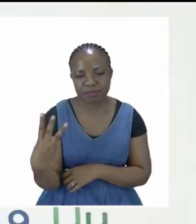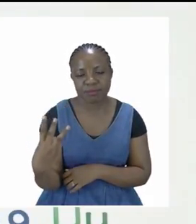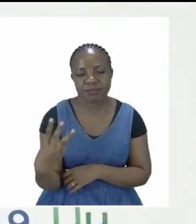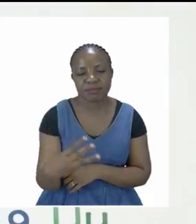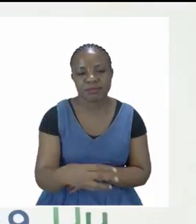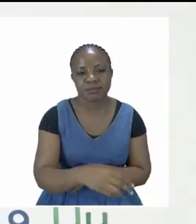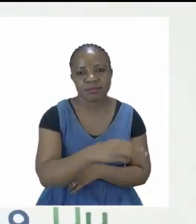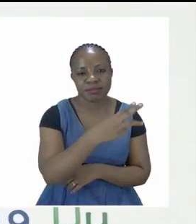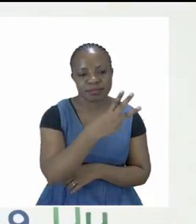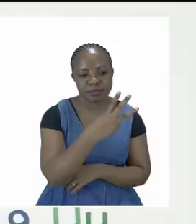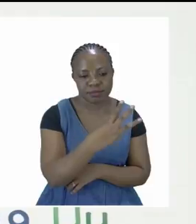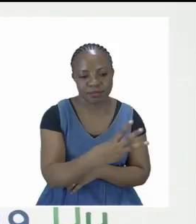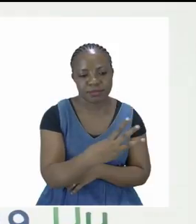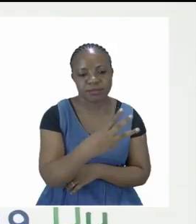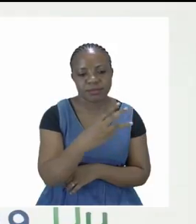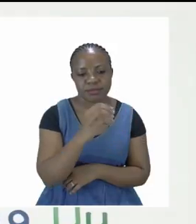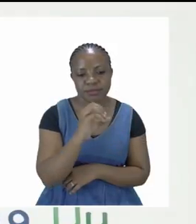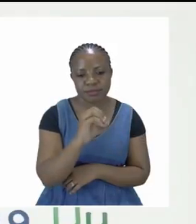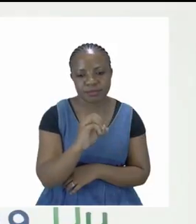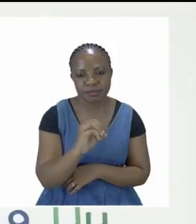303,